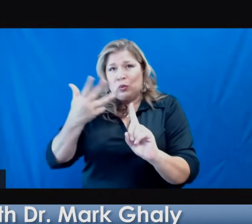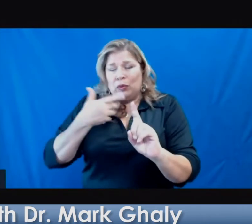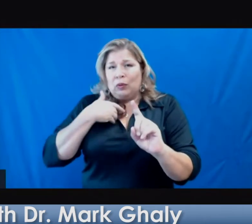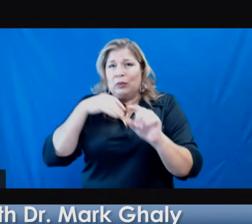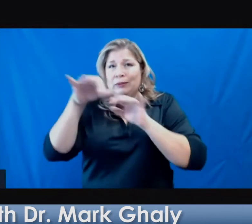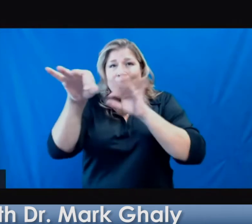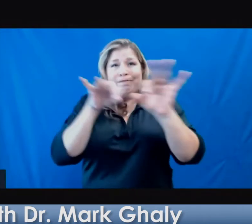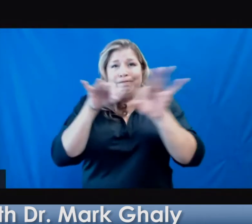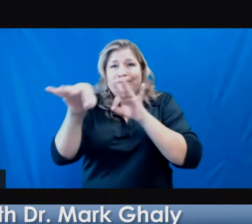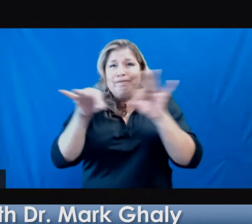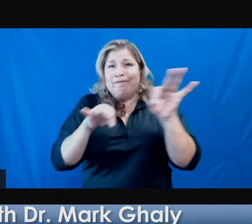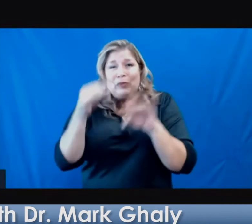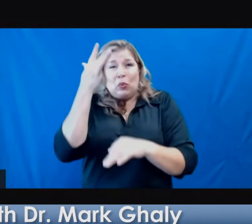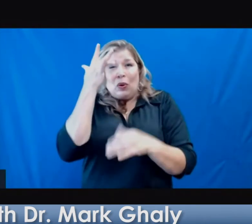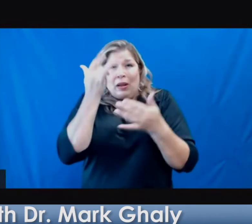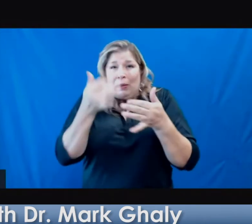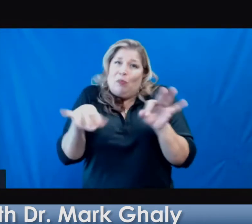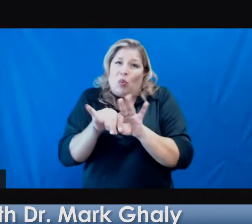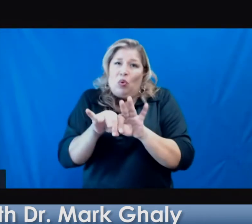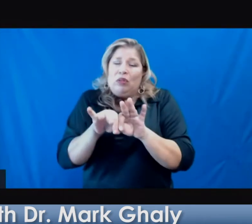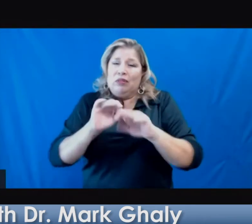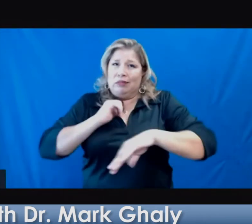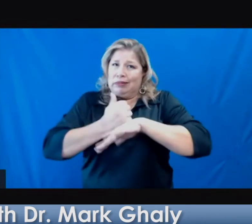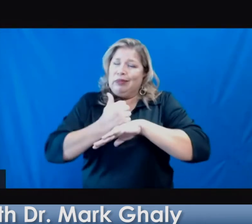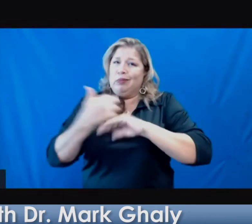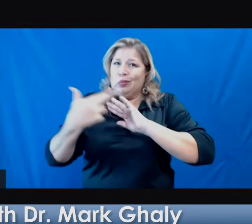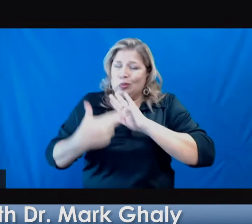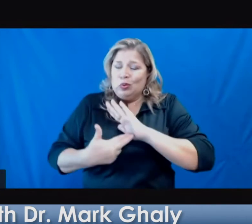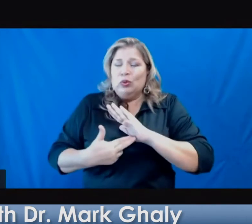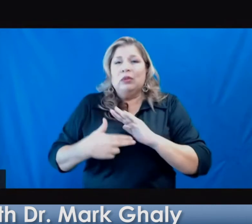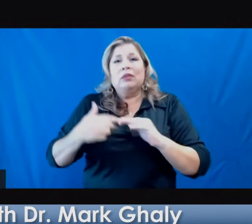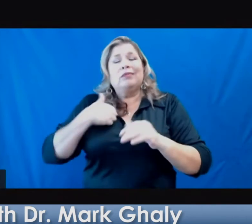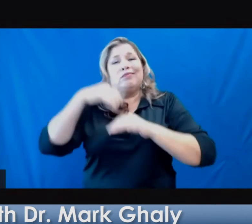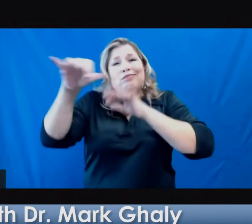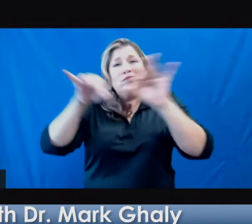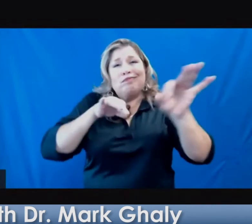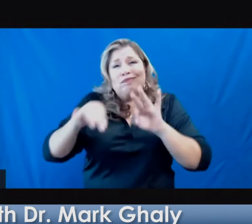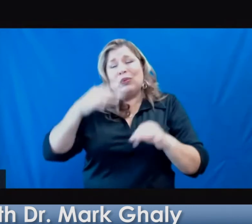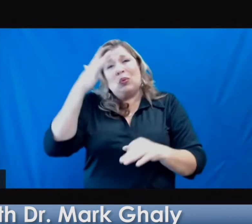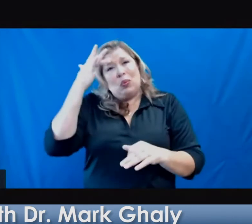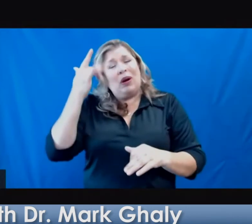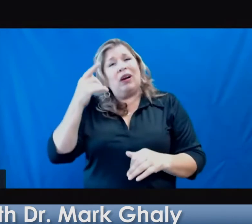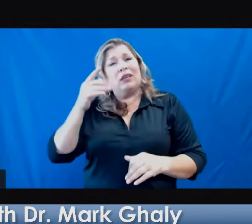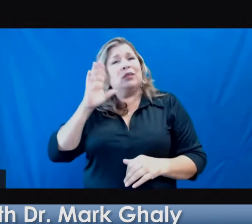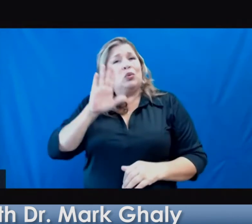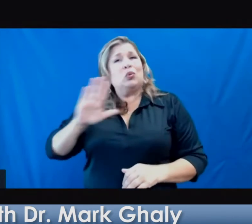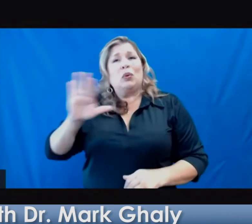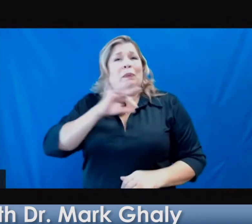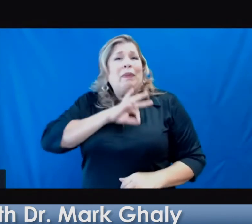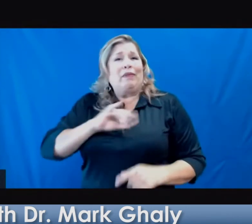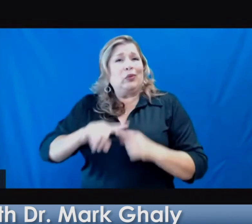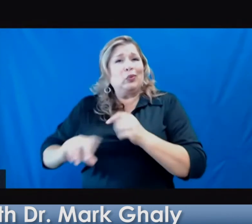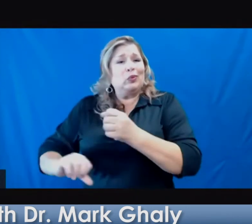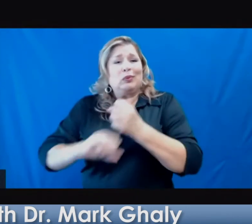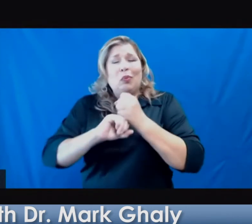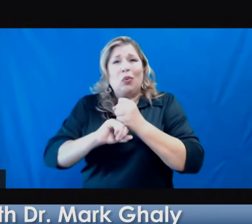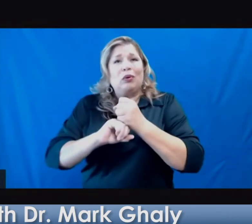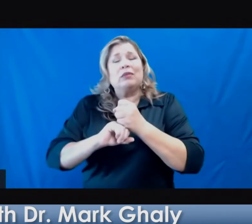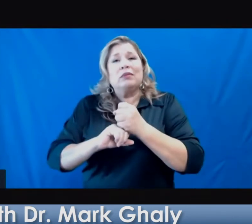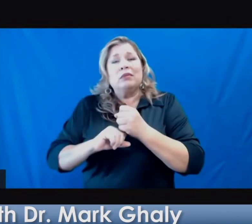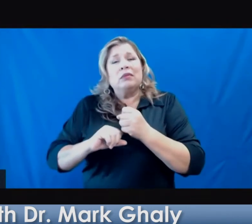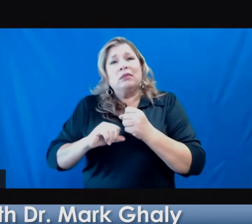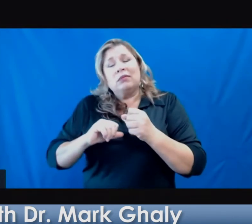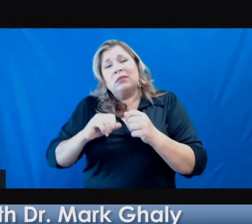we're doing it, how following it and supporting it across the counties, across the state will help us get this